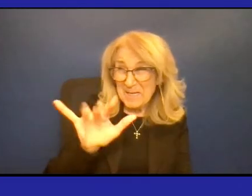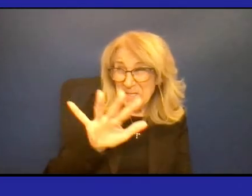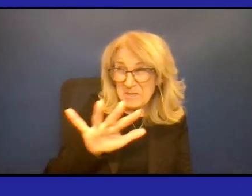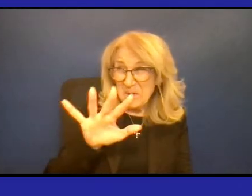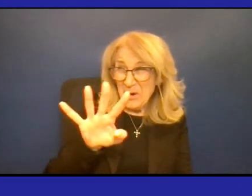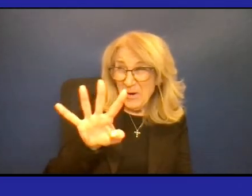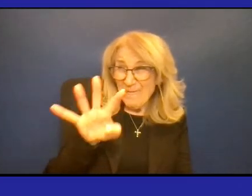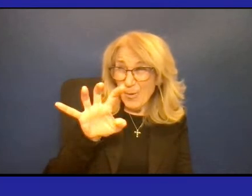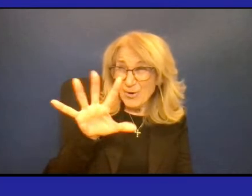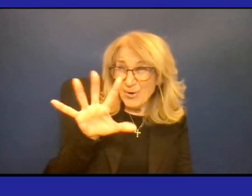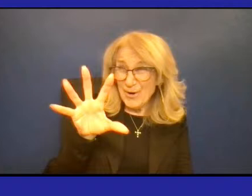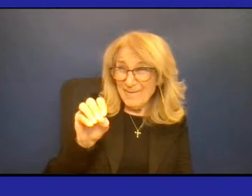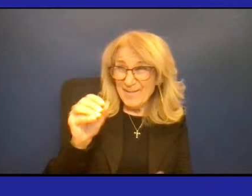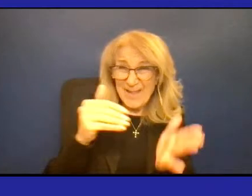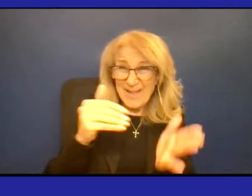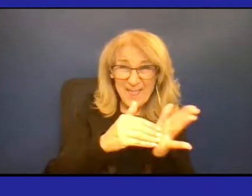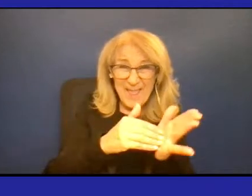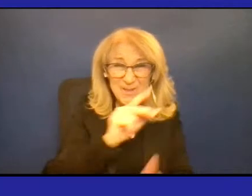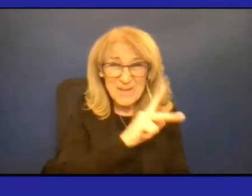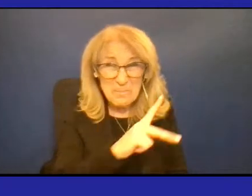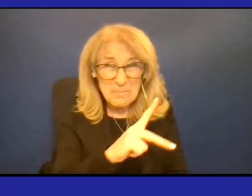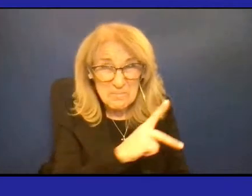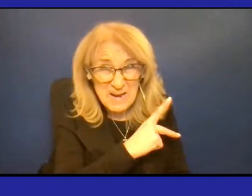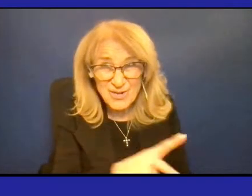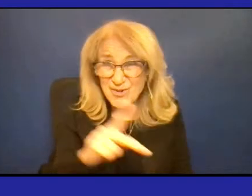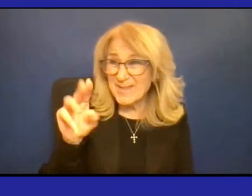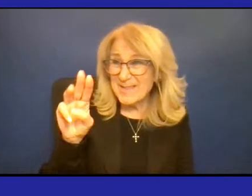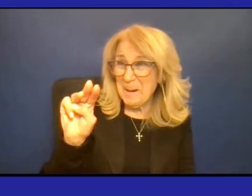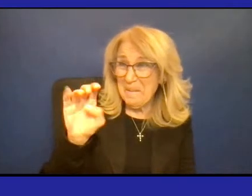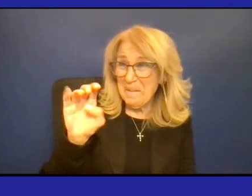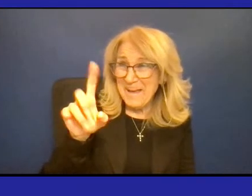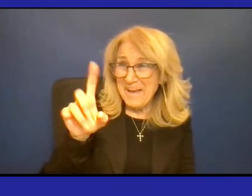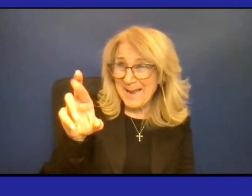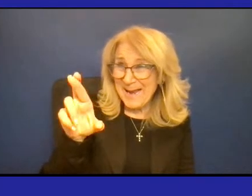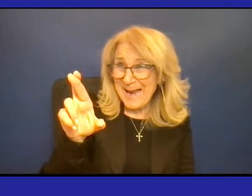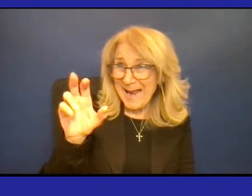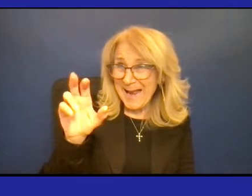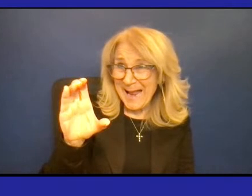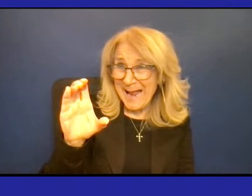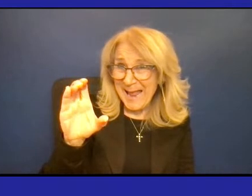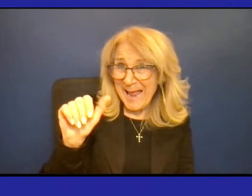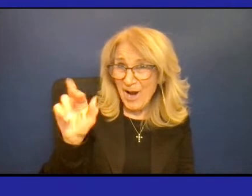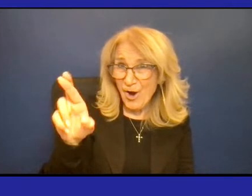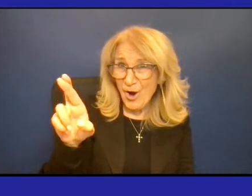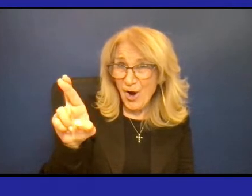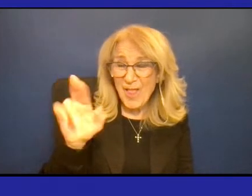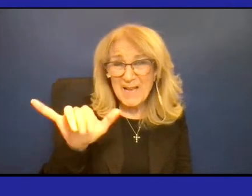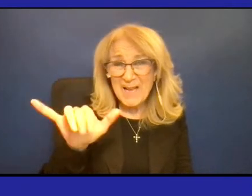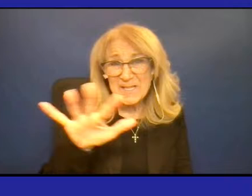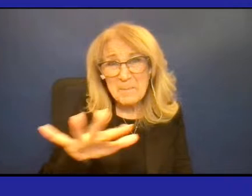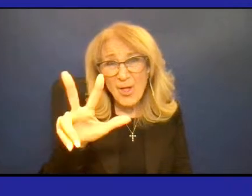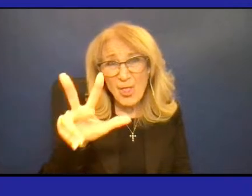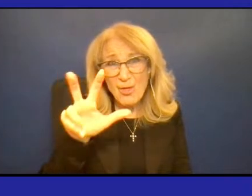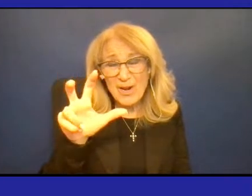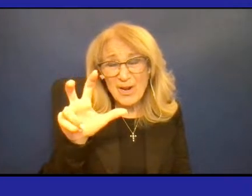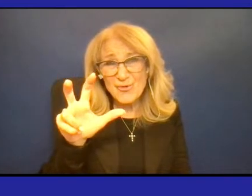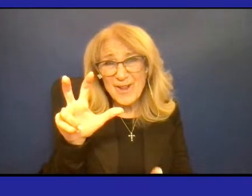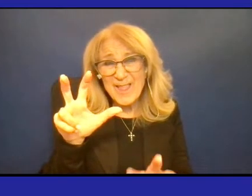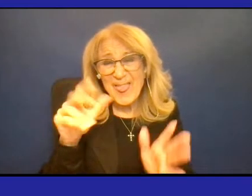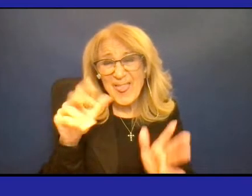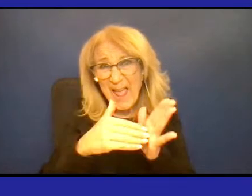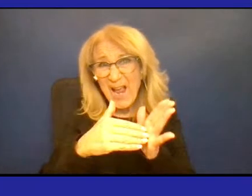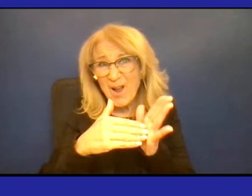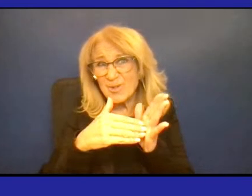450,000 patients we see in primary care, that's about 300,000 plus that are using it.